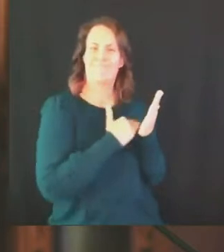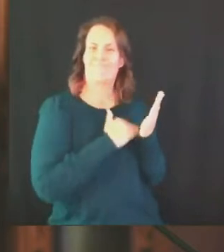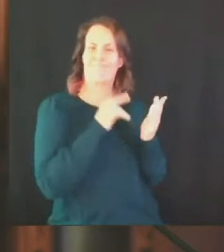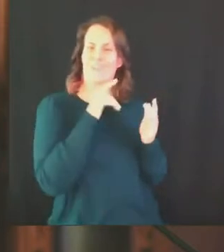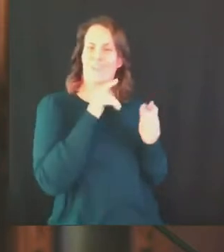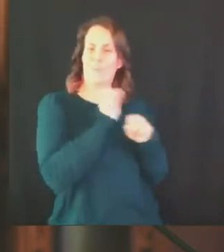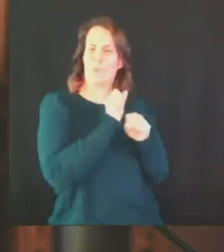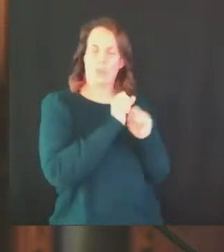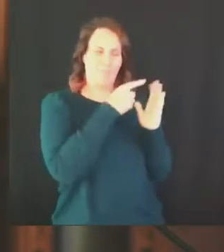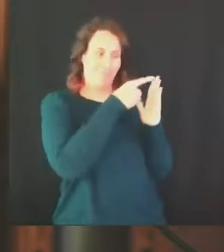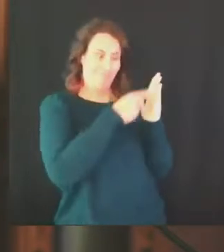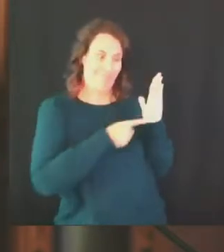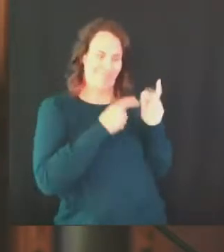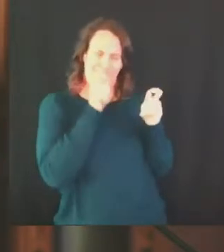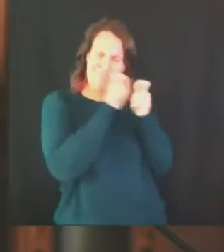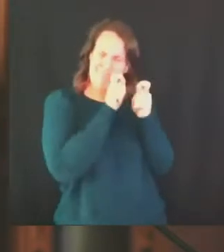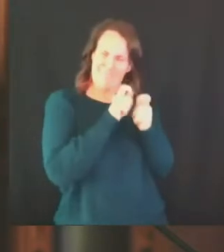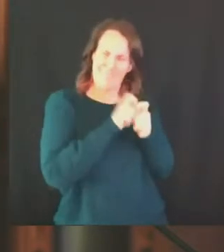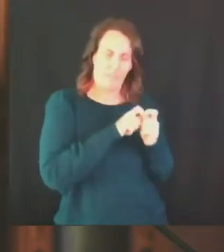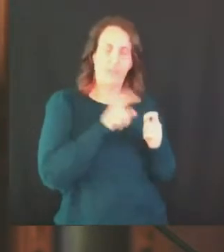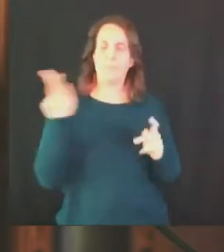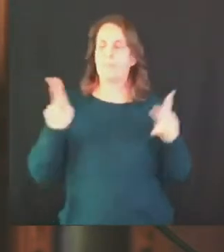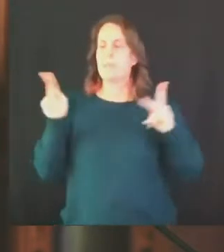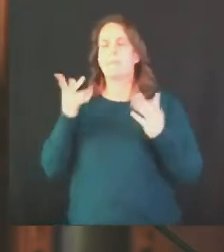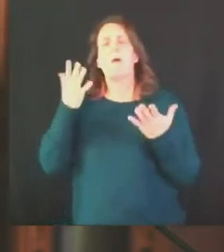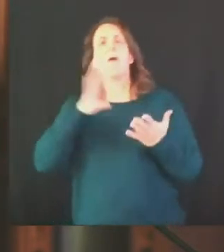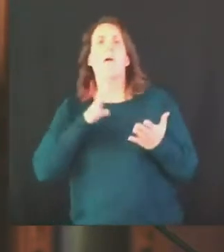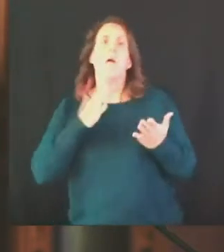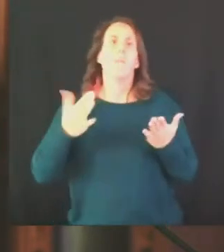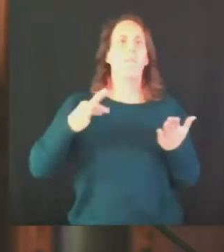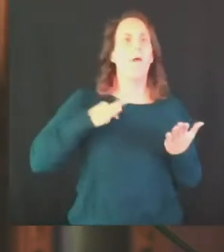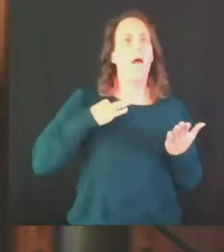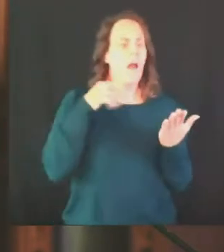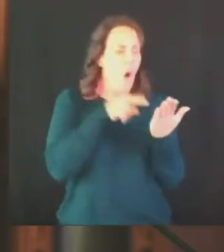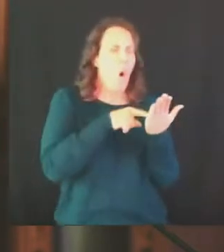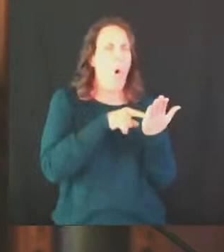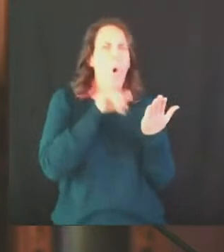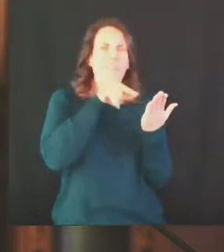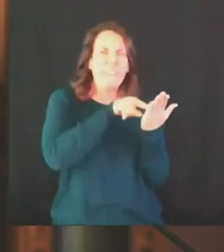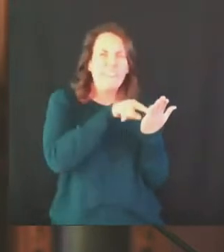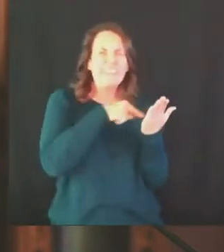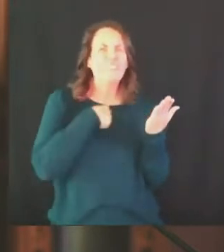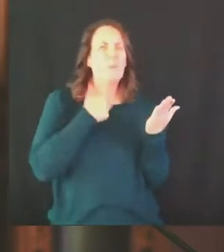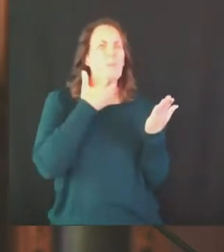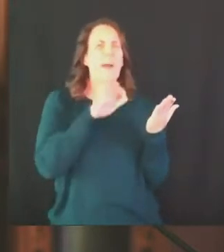meeting expectations, certainly that happens. People with the best of intentions to help their